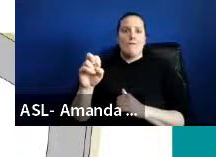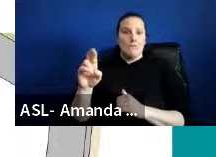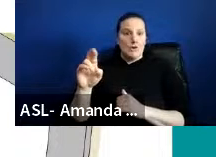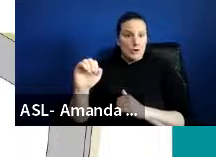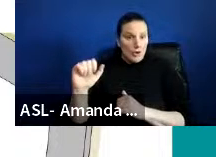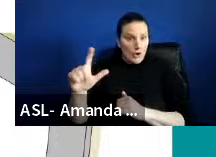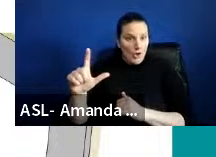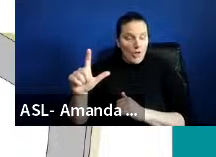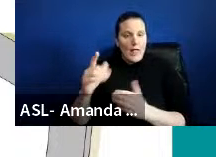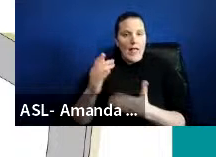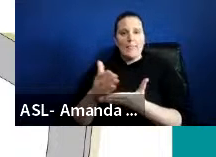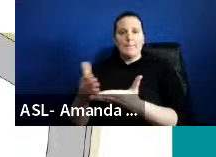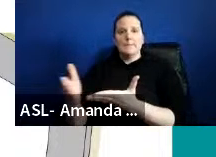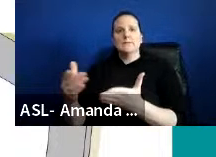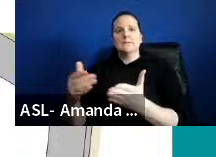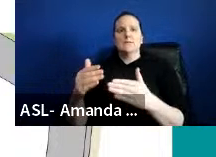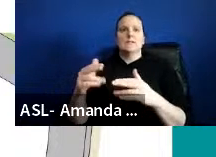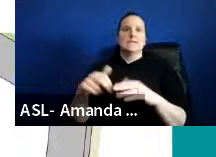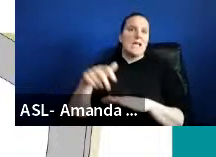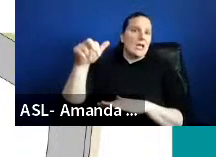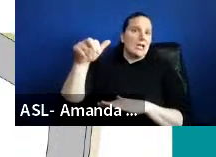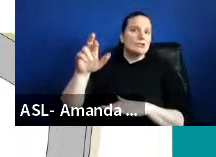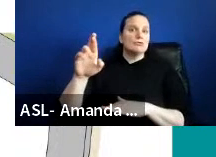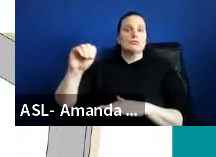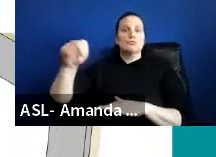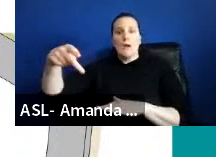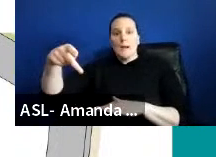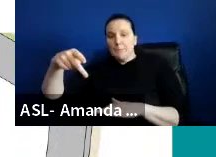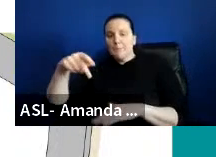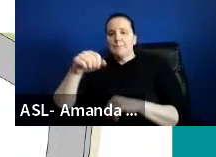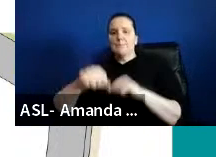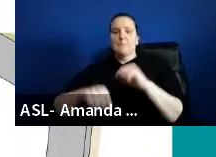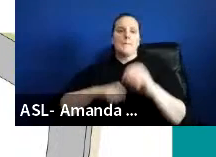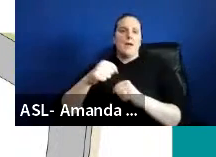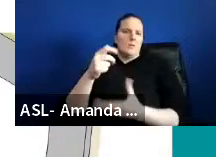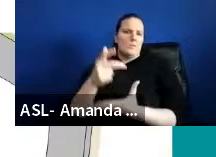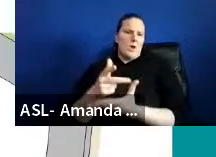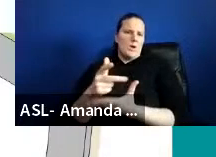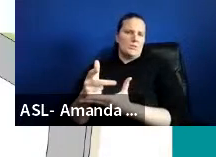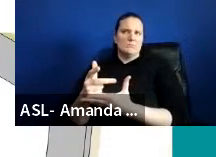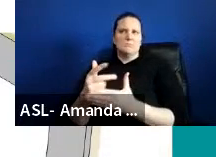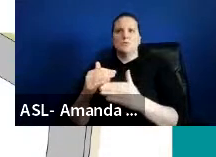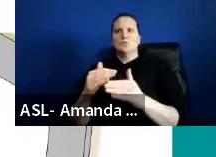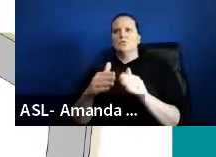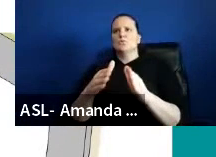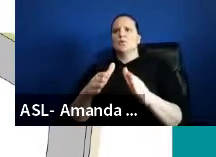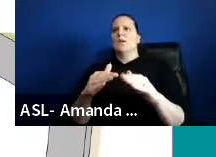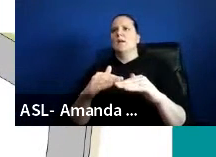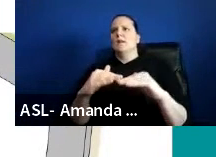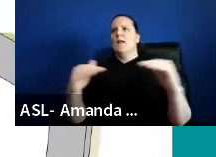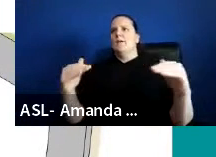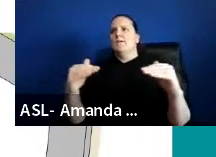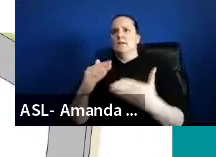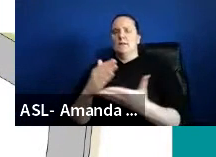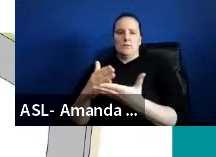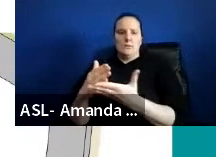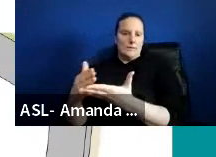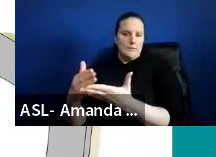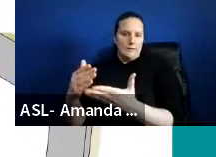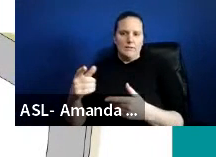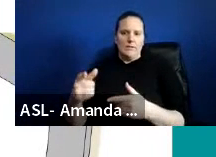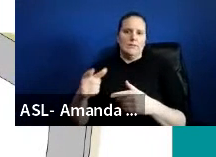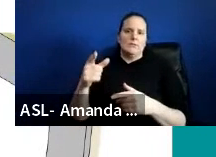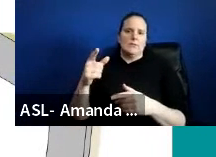stairs, ramps, elevators, bike parking, other street level elements fit together, and then how do they relate